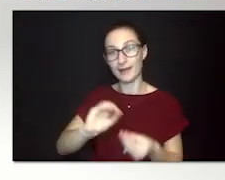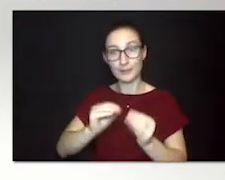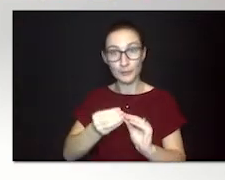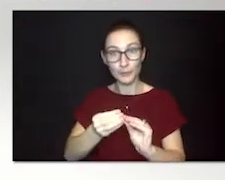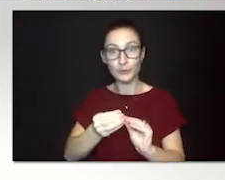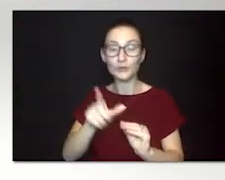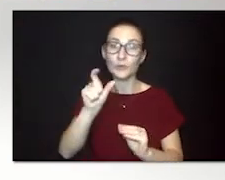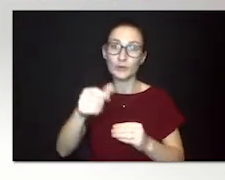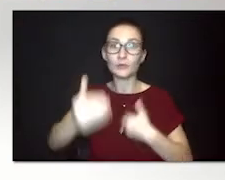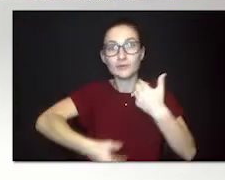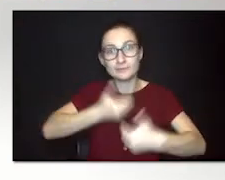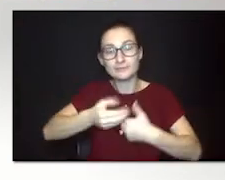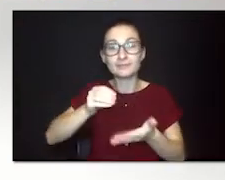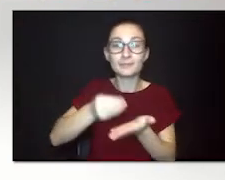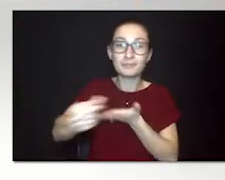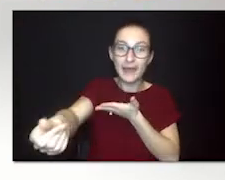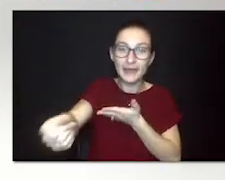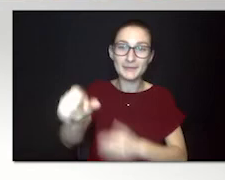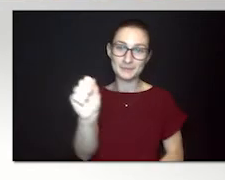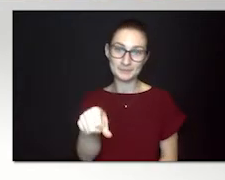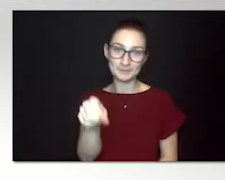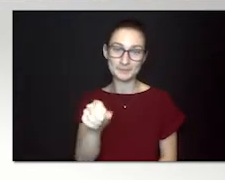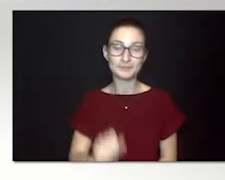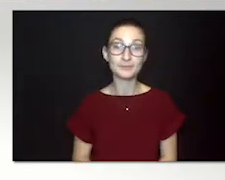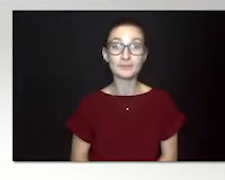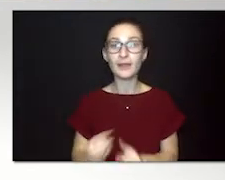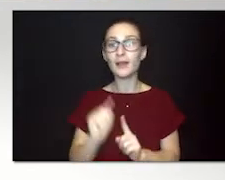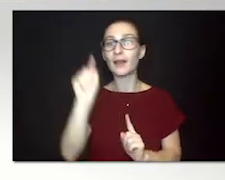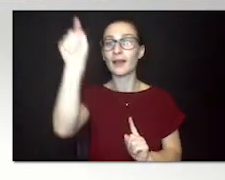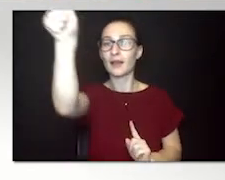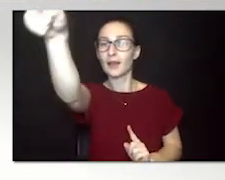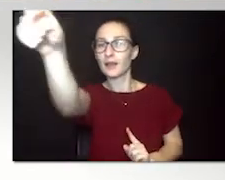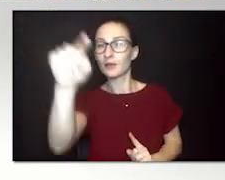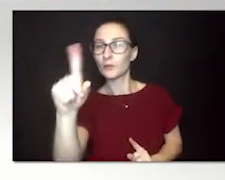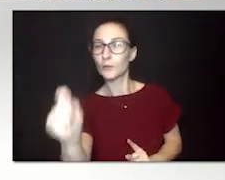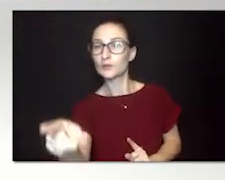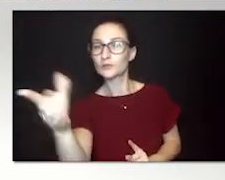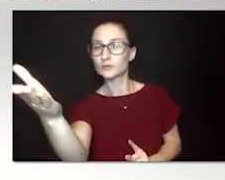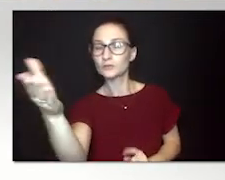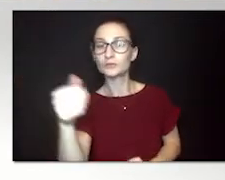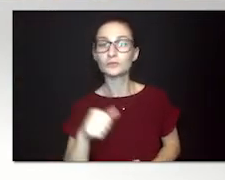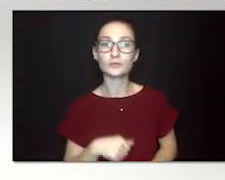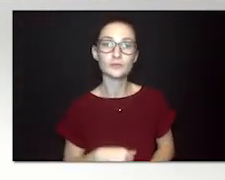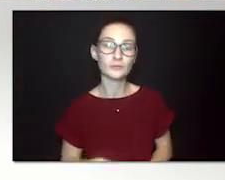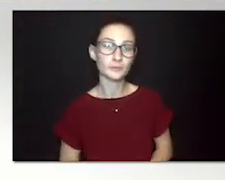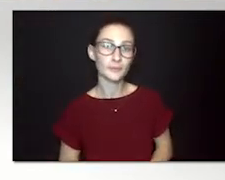you do have to go through the process and pay for. All right, I think we have one in the way back.